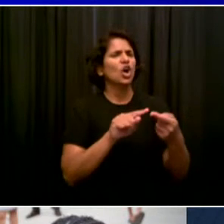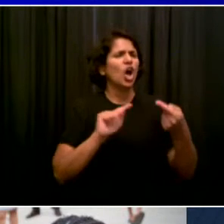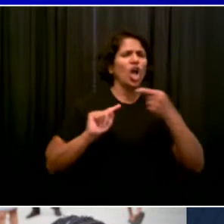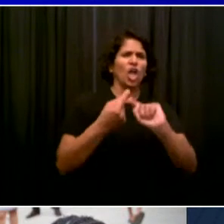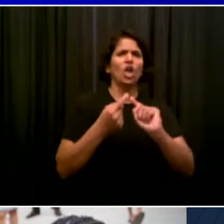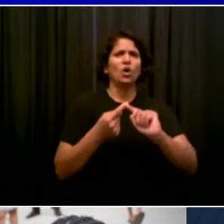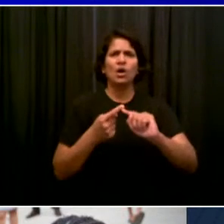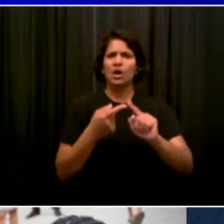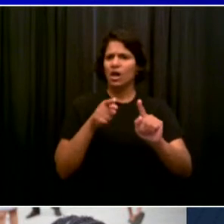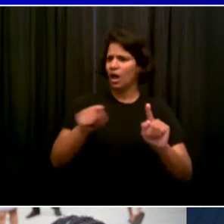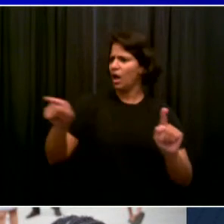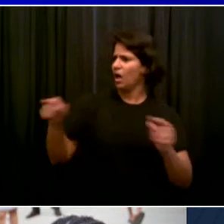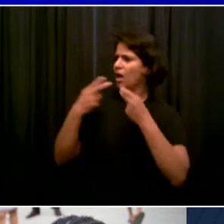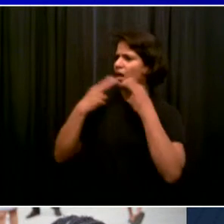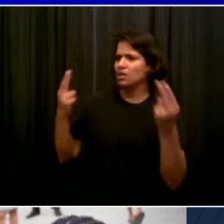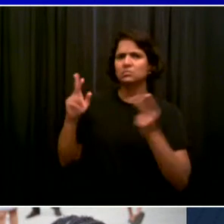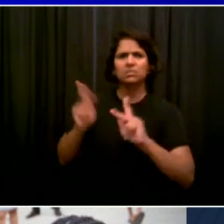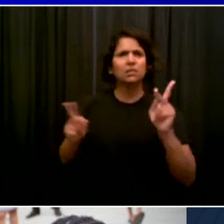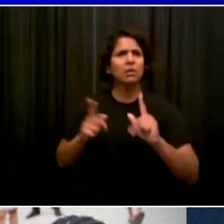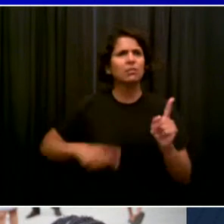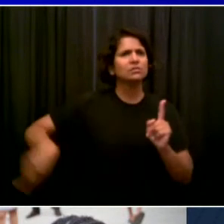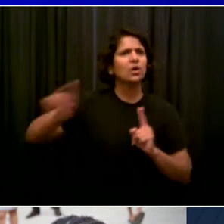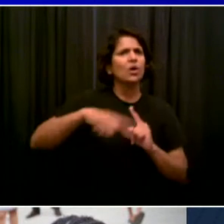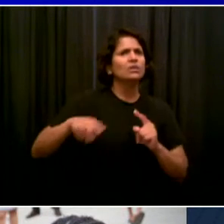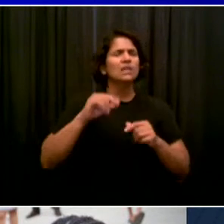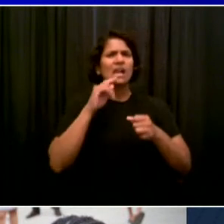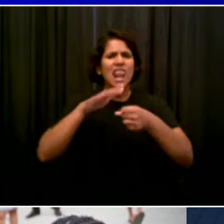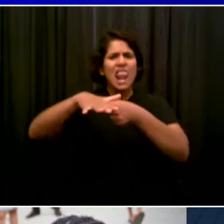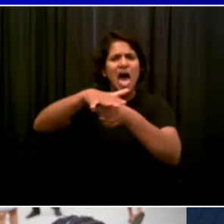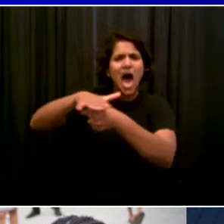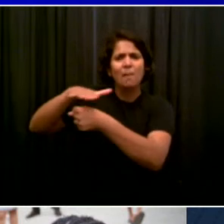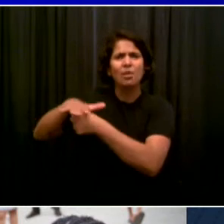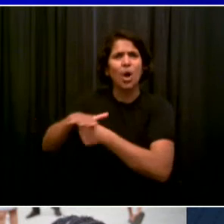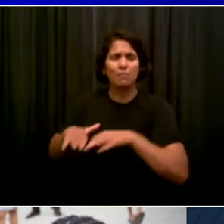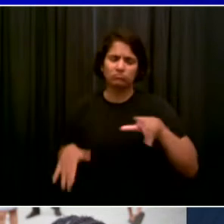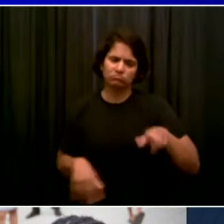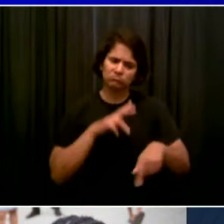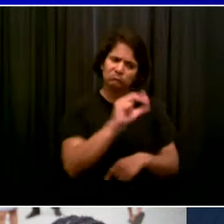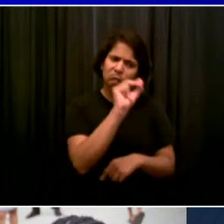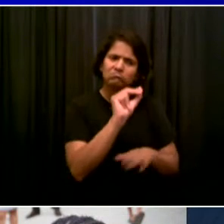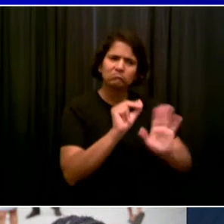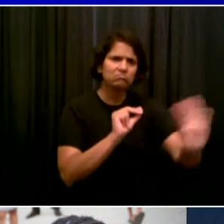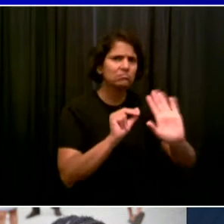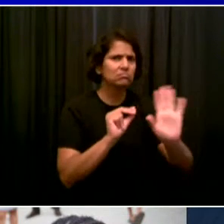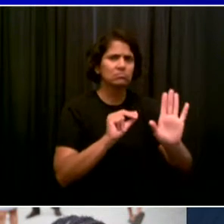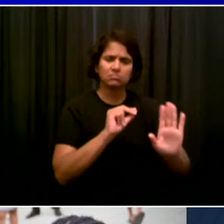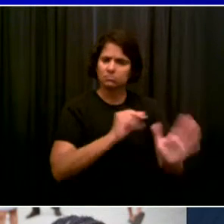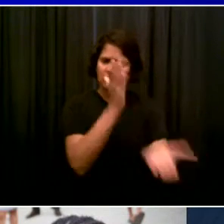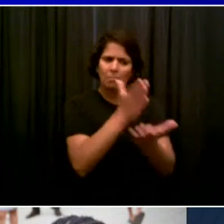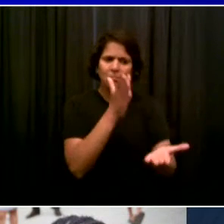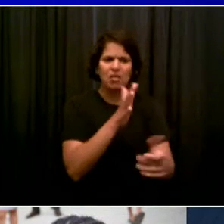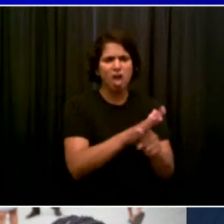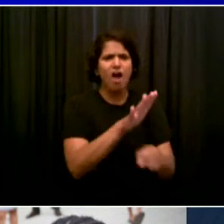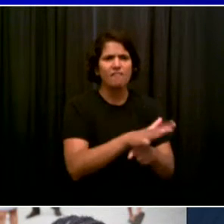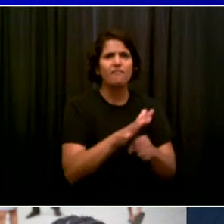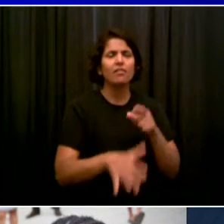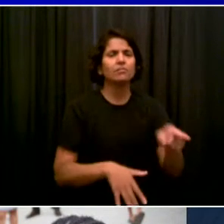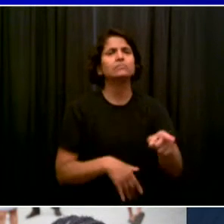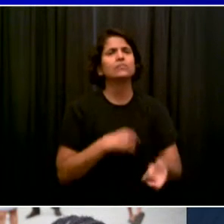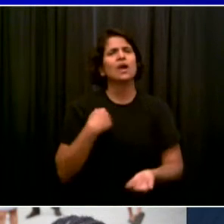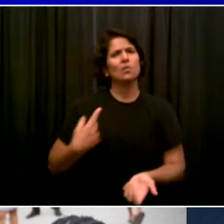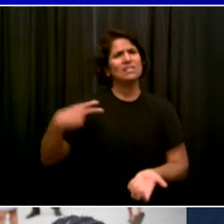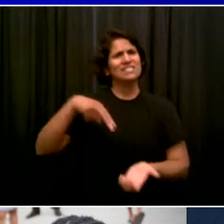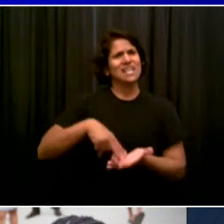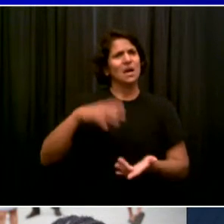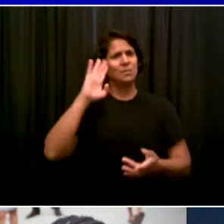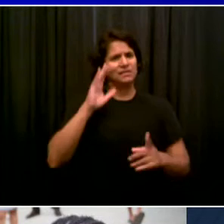won't let it. So the folks who do violence will be found. They will be arrested. They will be